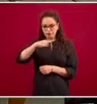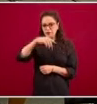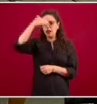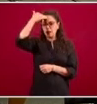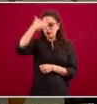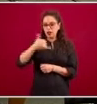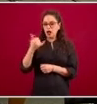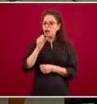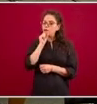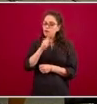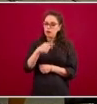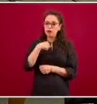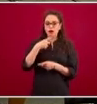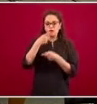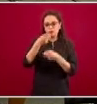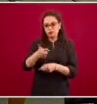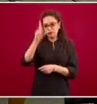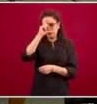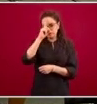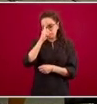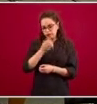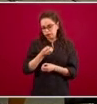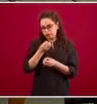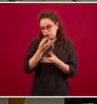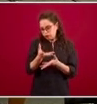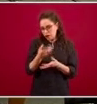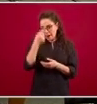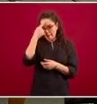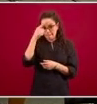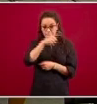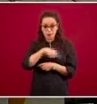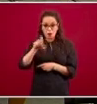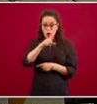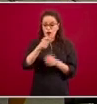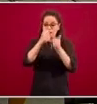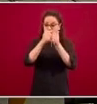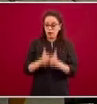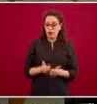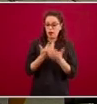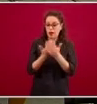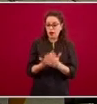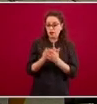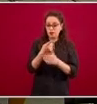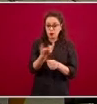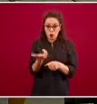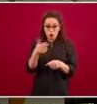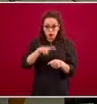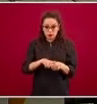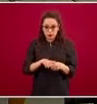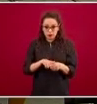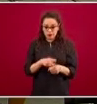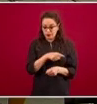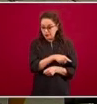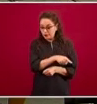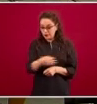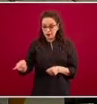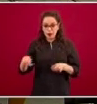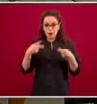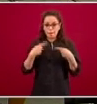but it is because we know perfectly, and this is coming from us because this is our recommendation,